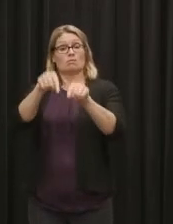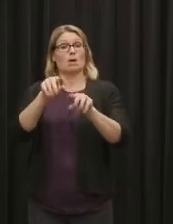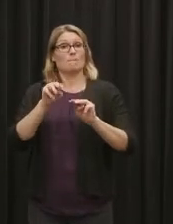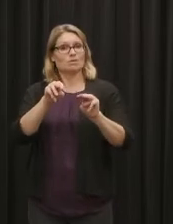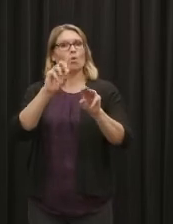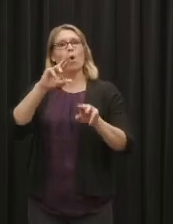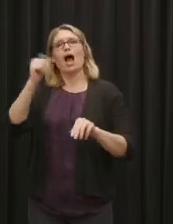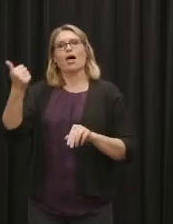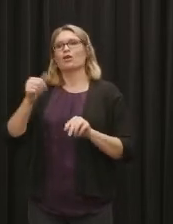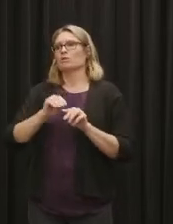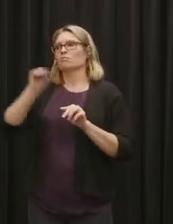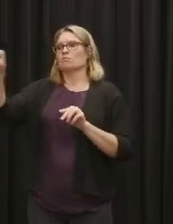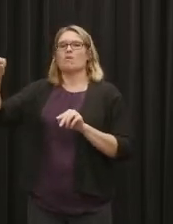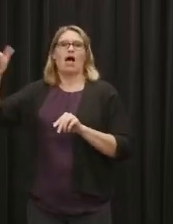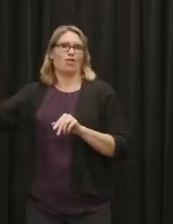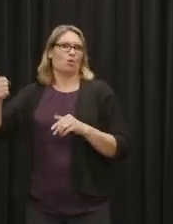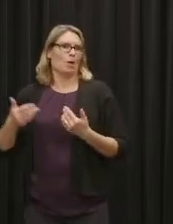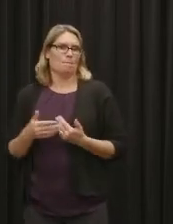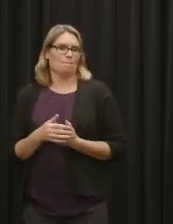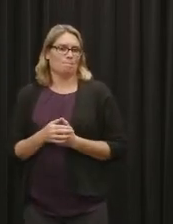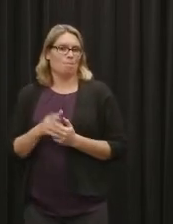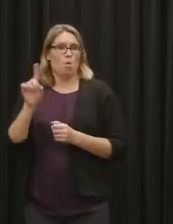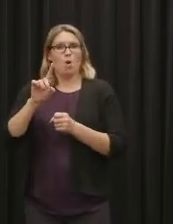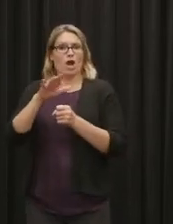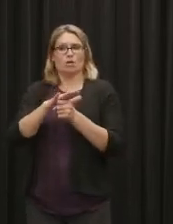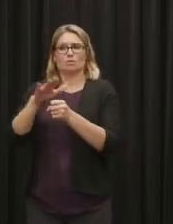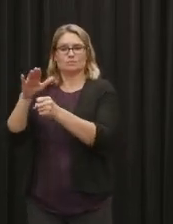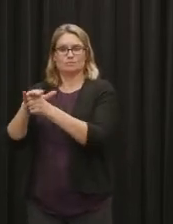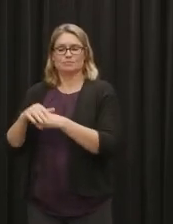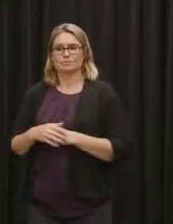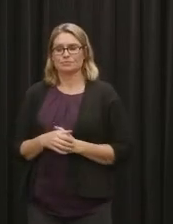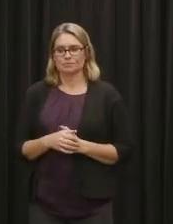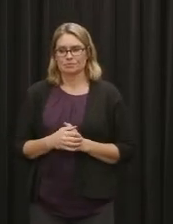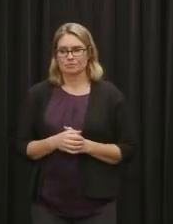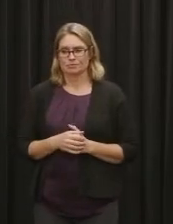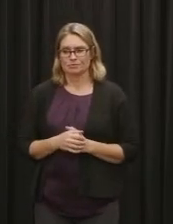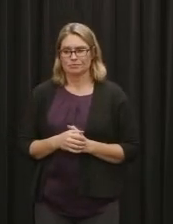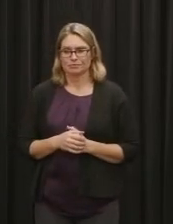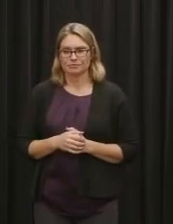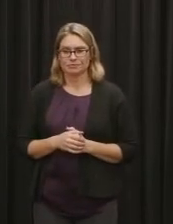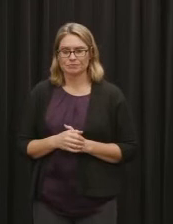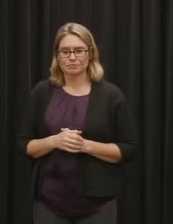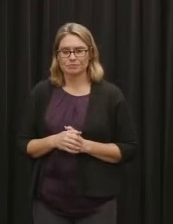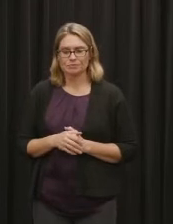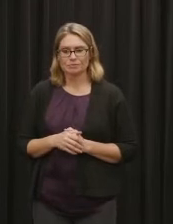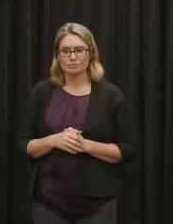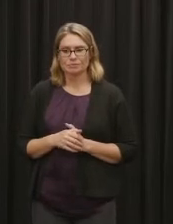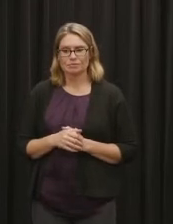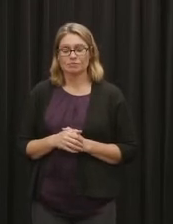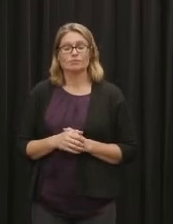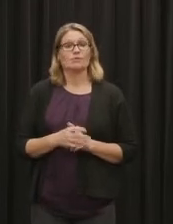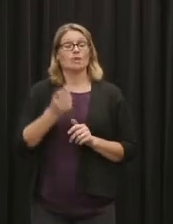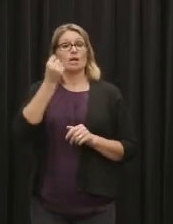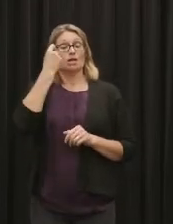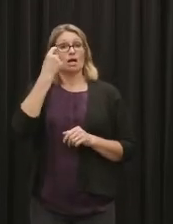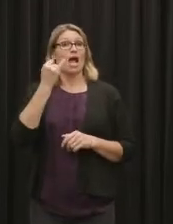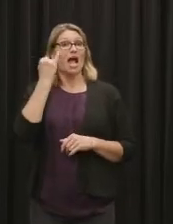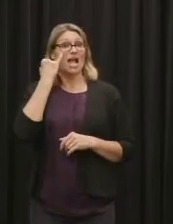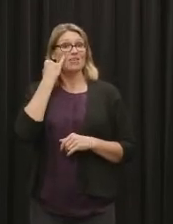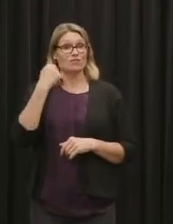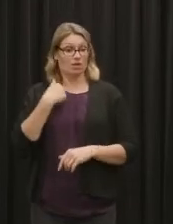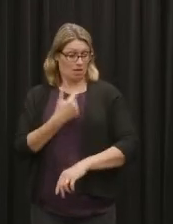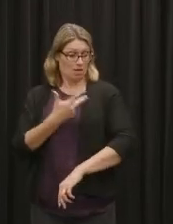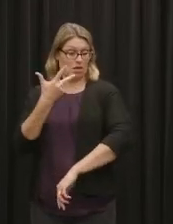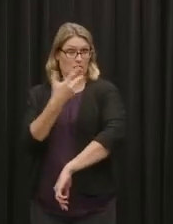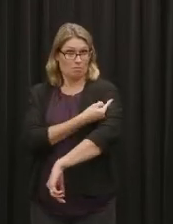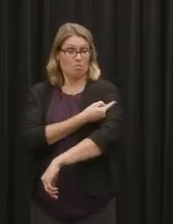going to another freezer somewhere else? We have to assure that when you administer the first dose of the